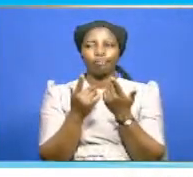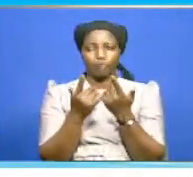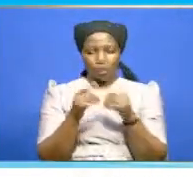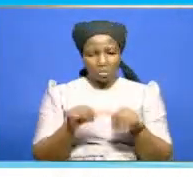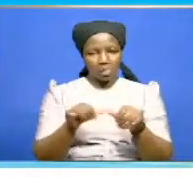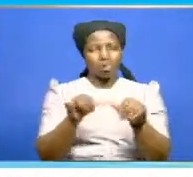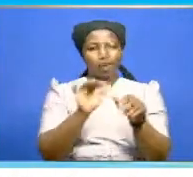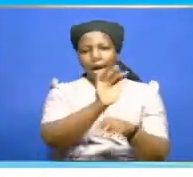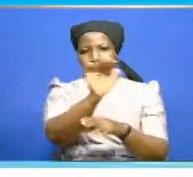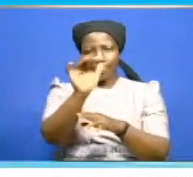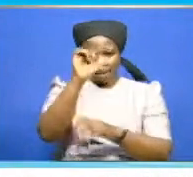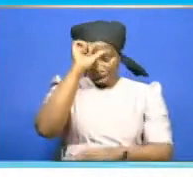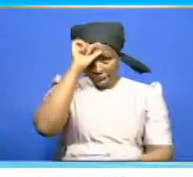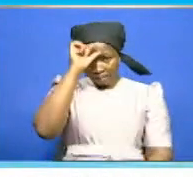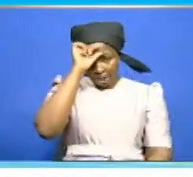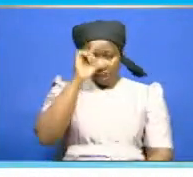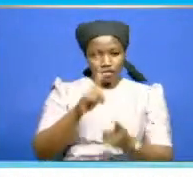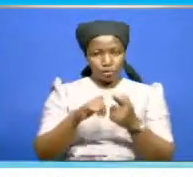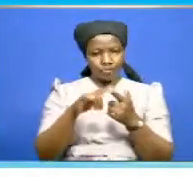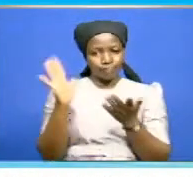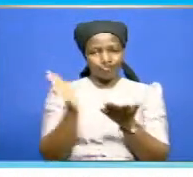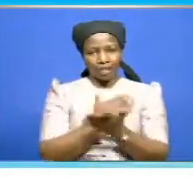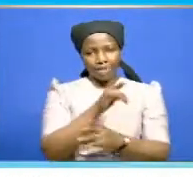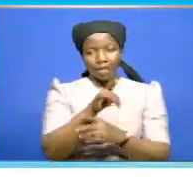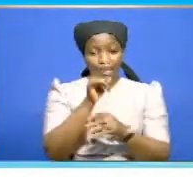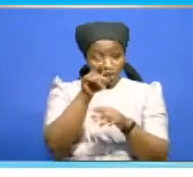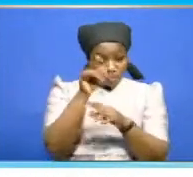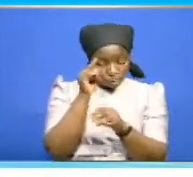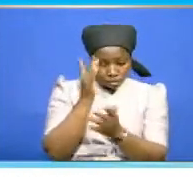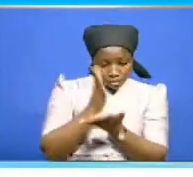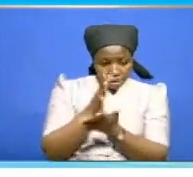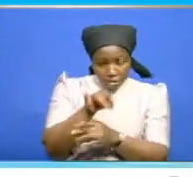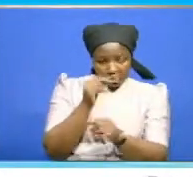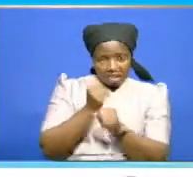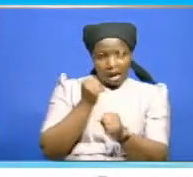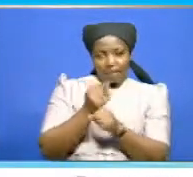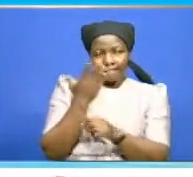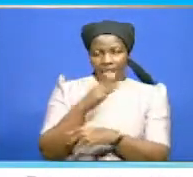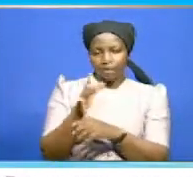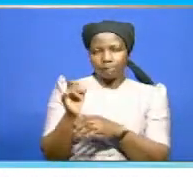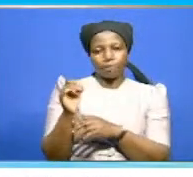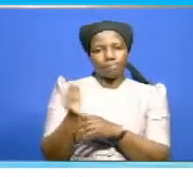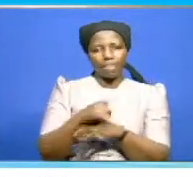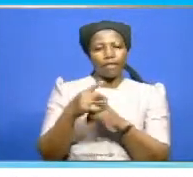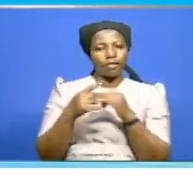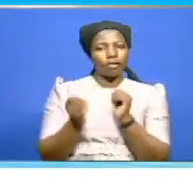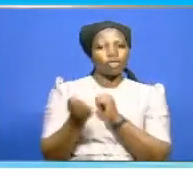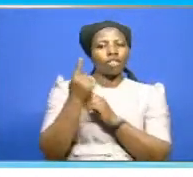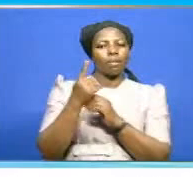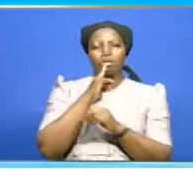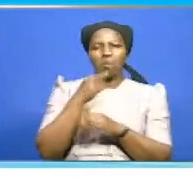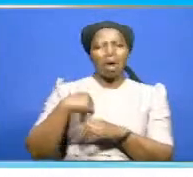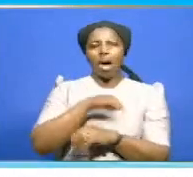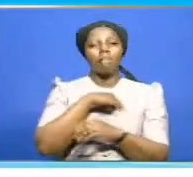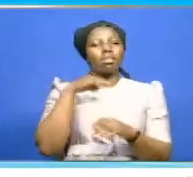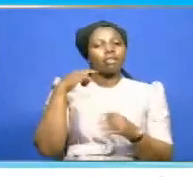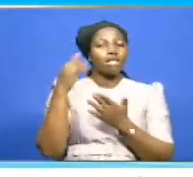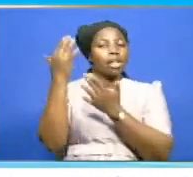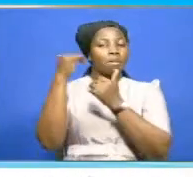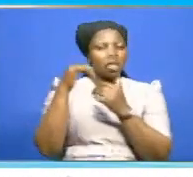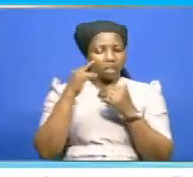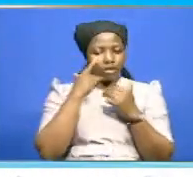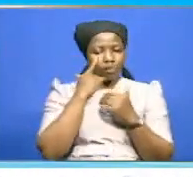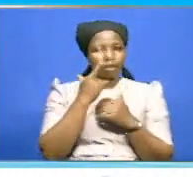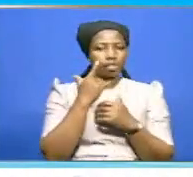continue urging the government to lift this. And of course, this was done, you know, sometimes in November. So we are expecting to